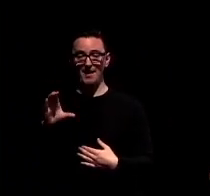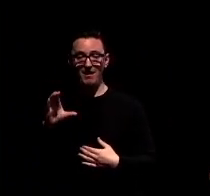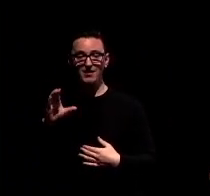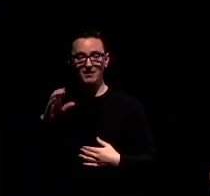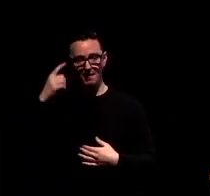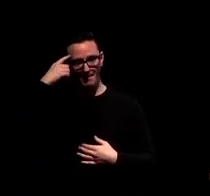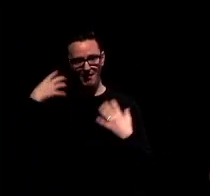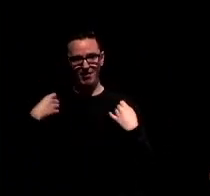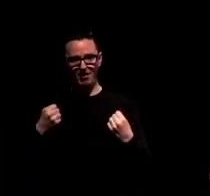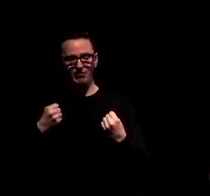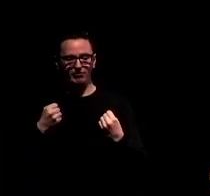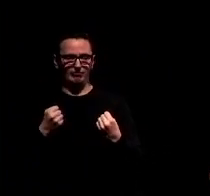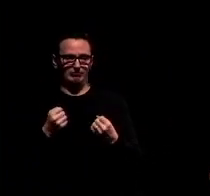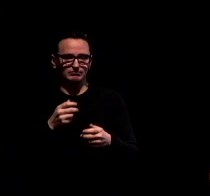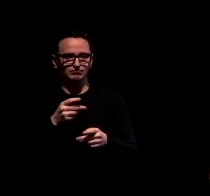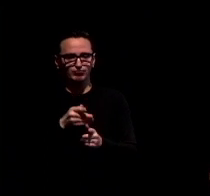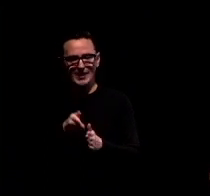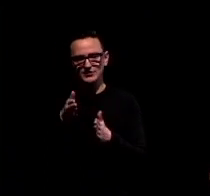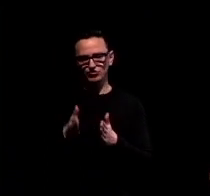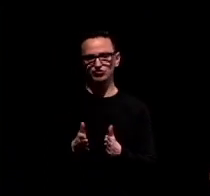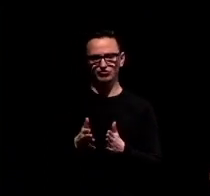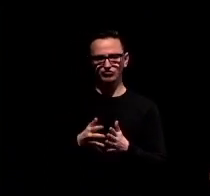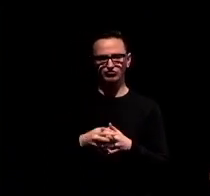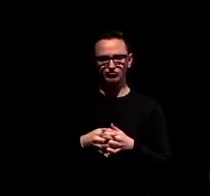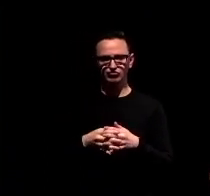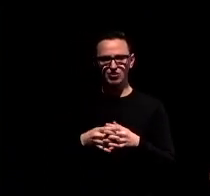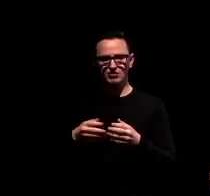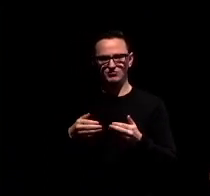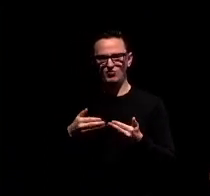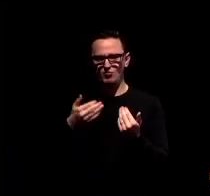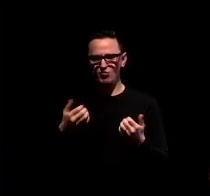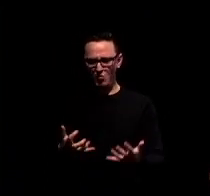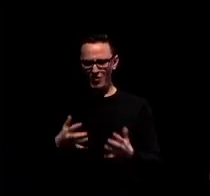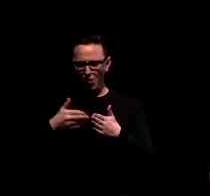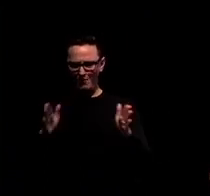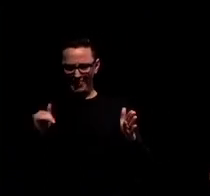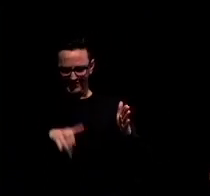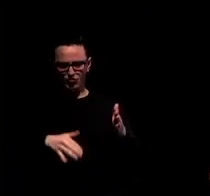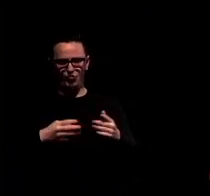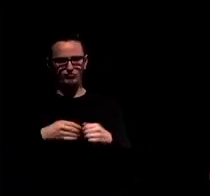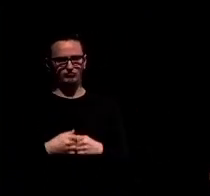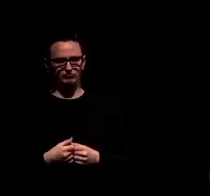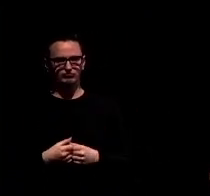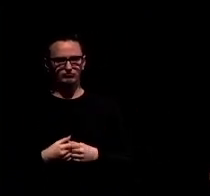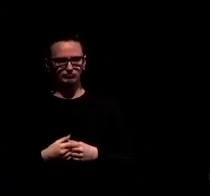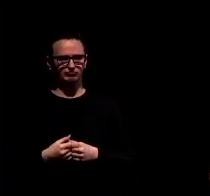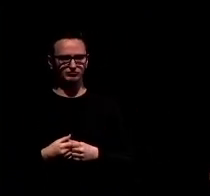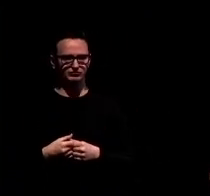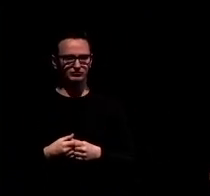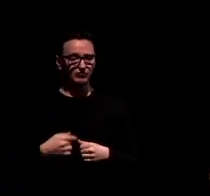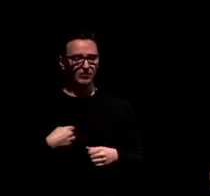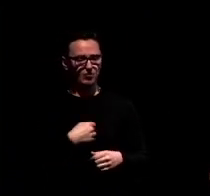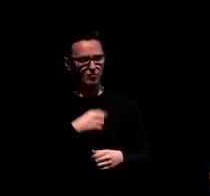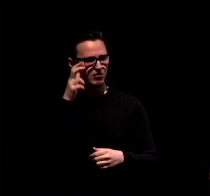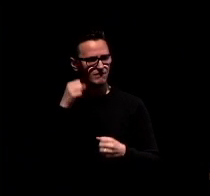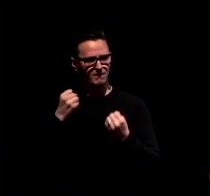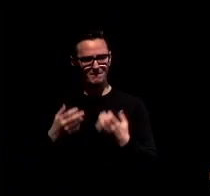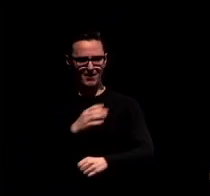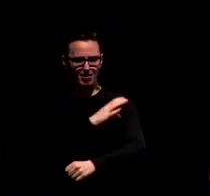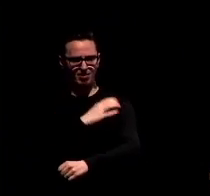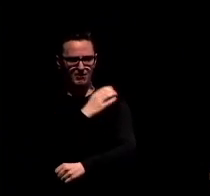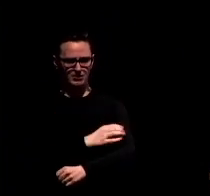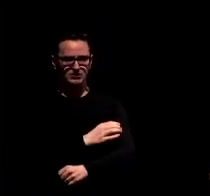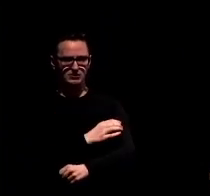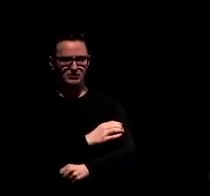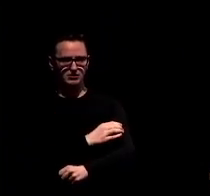door up as well. We also wanted to say, how can we make supervision be for free? And what we heard from a lot of clinics, especially if they took a